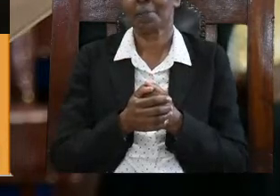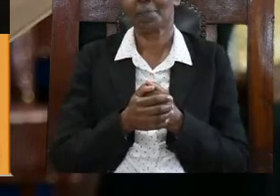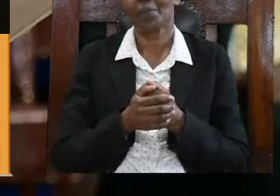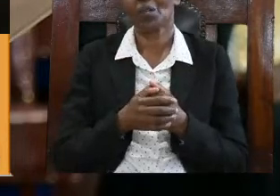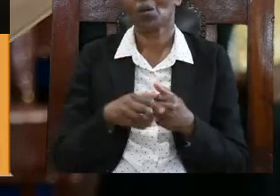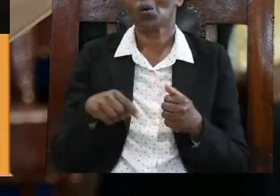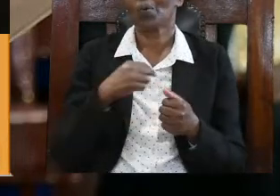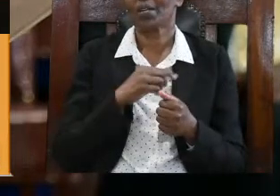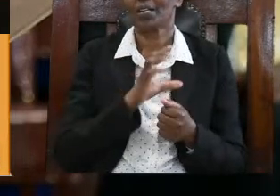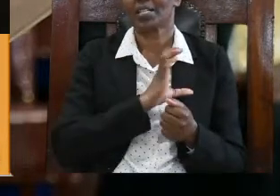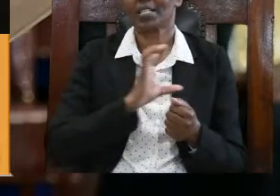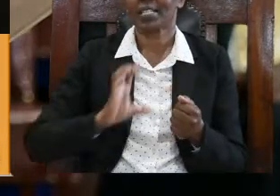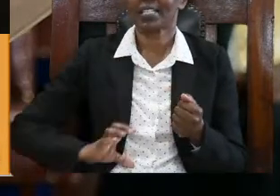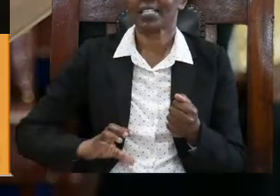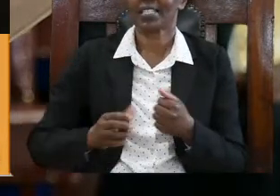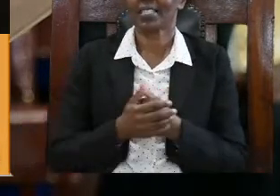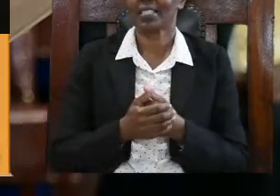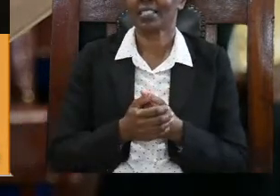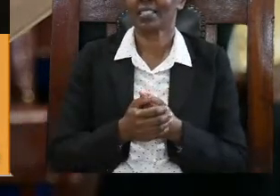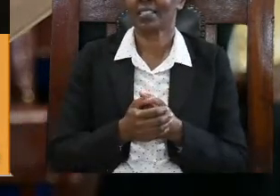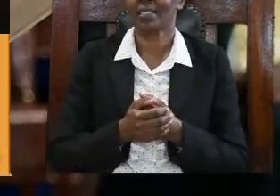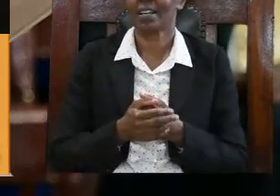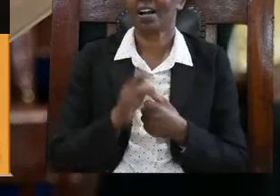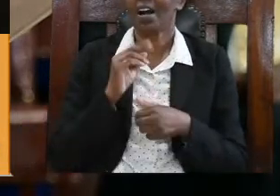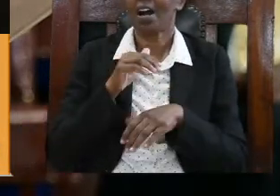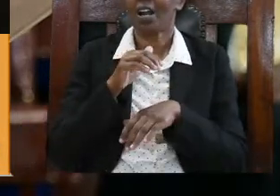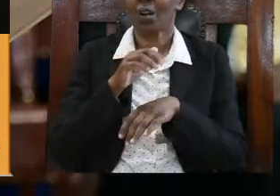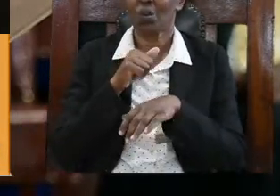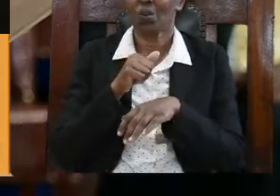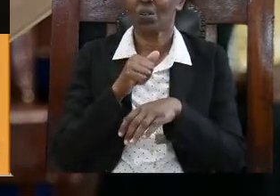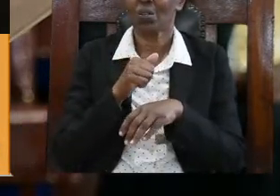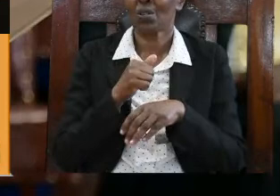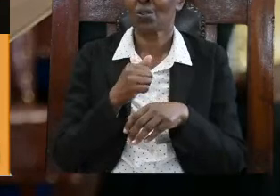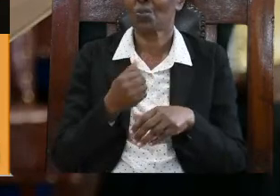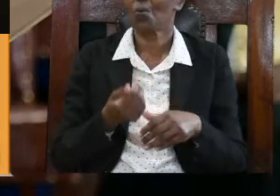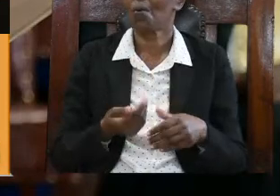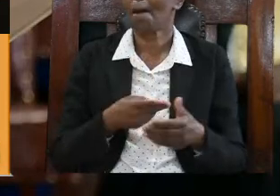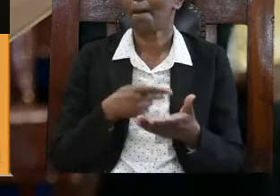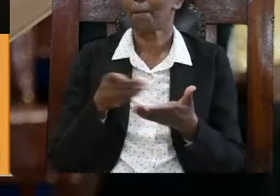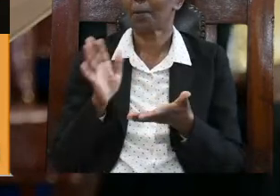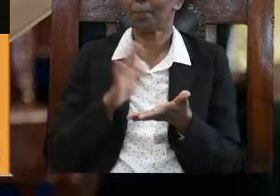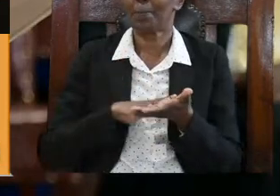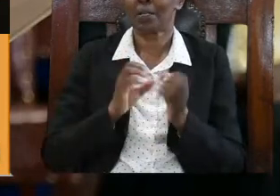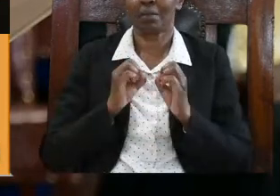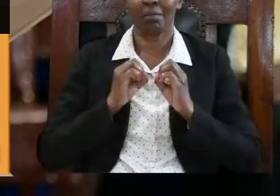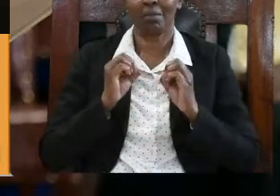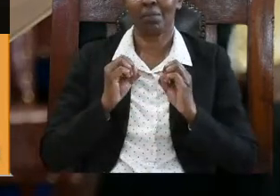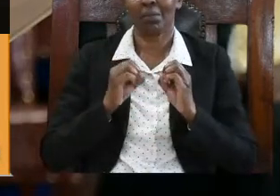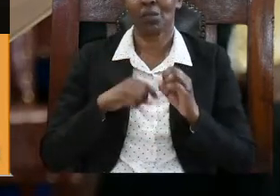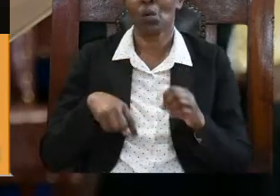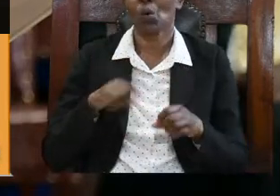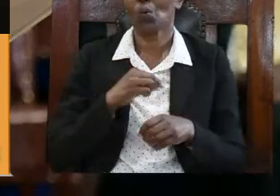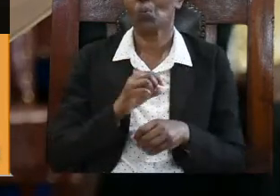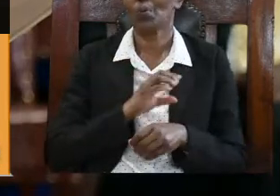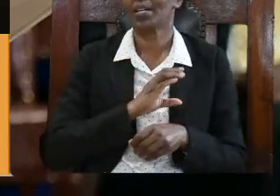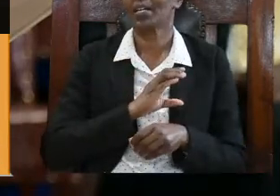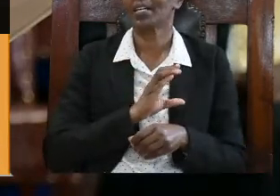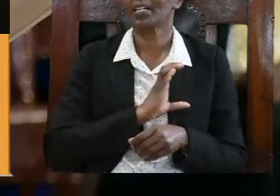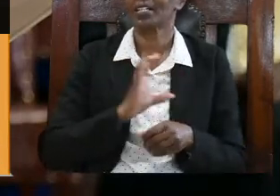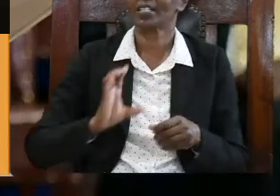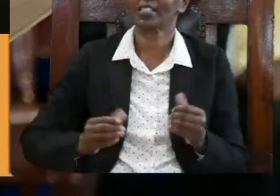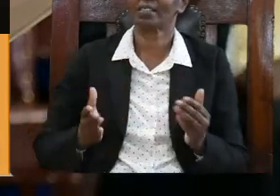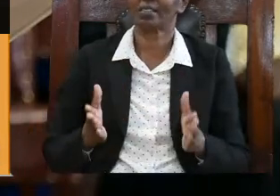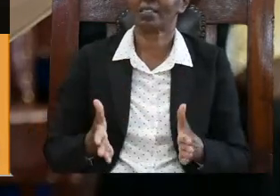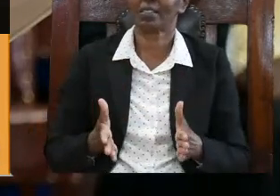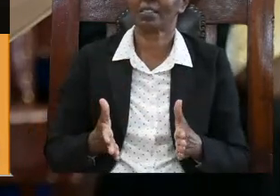we as Christians aren't called to revenge. We as Christians aren't called